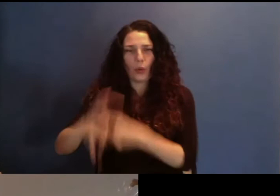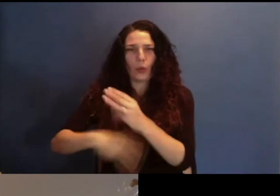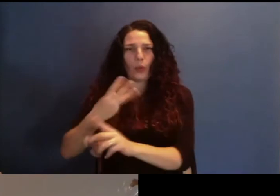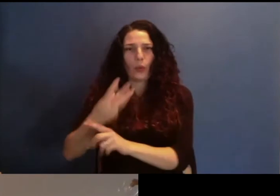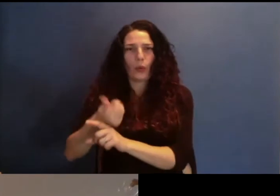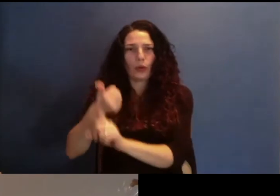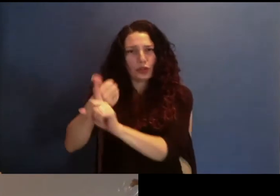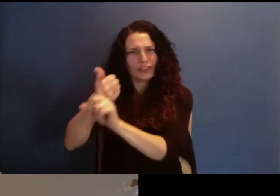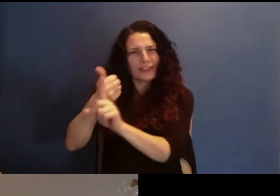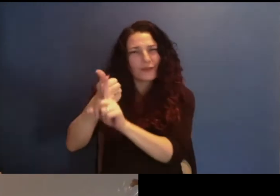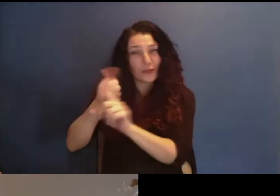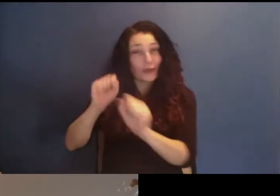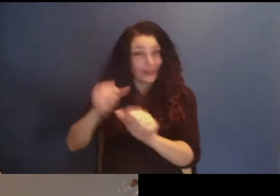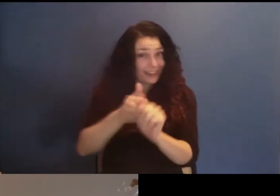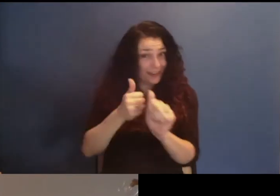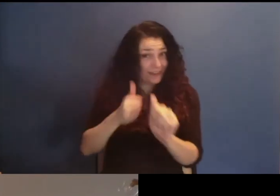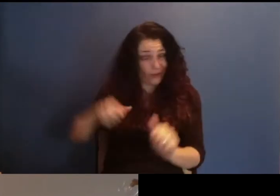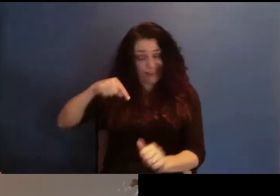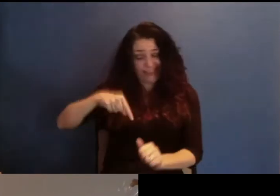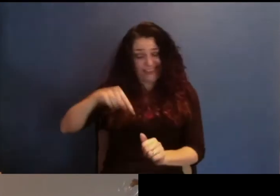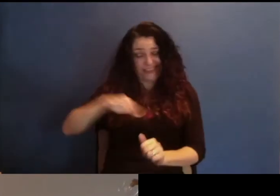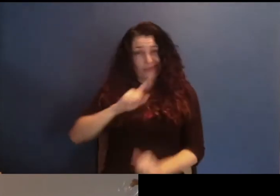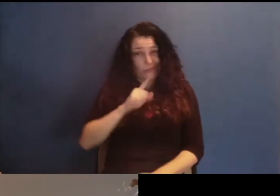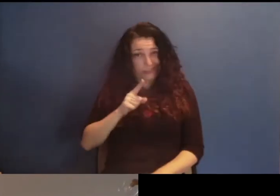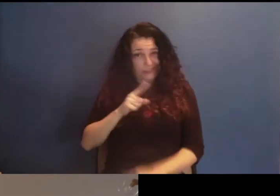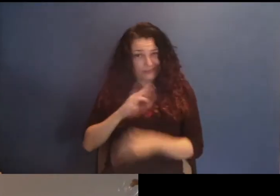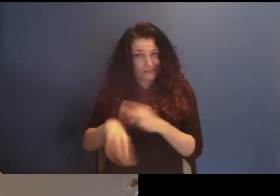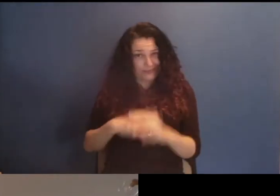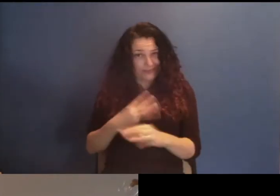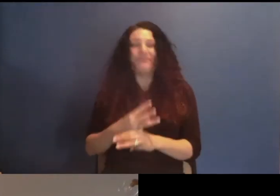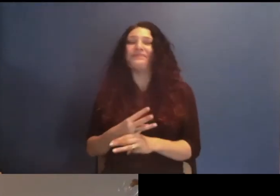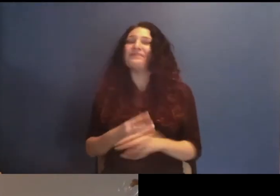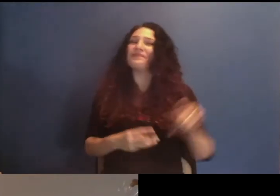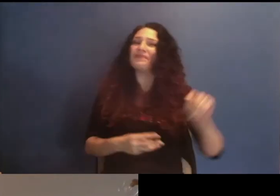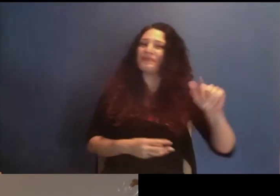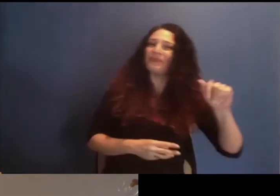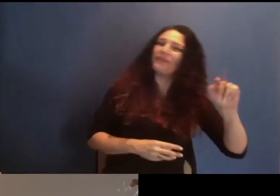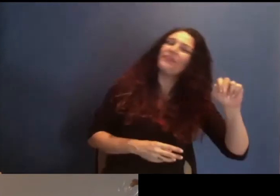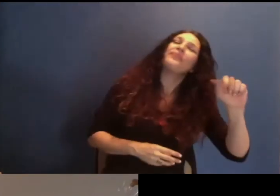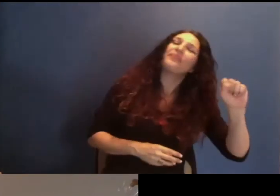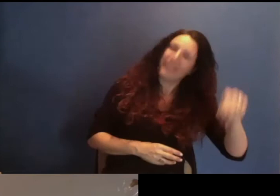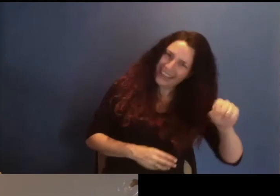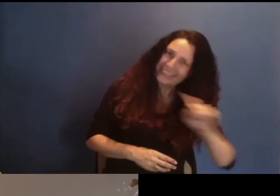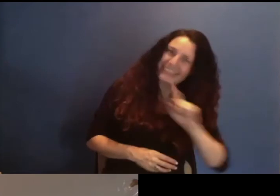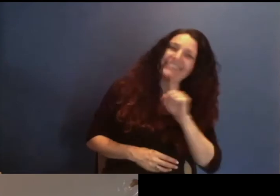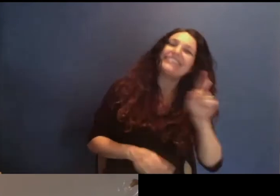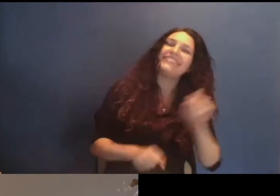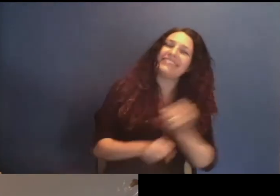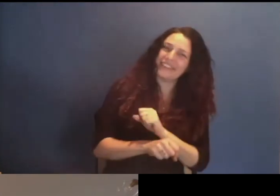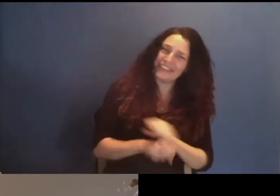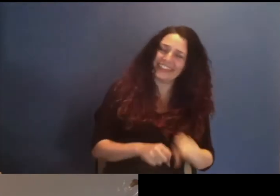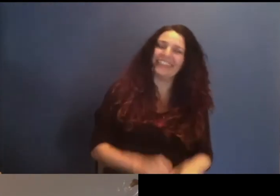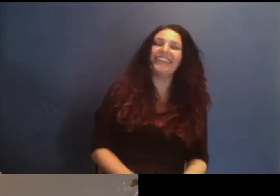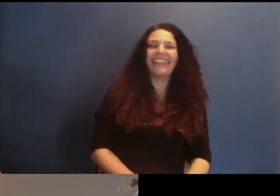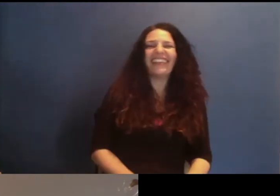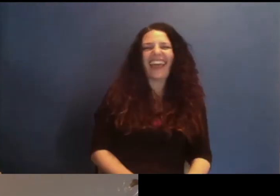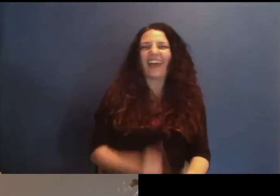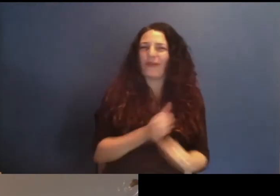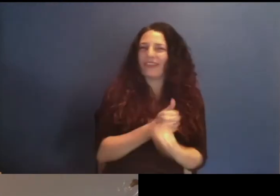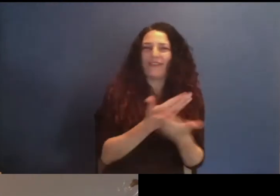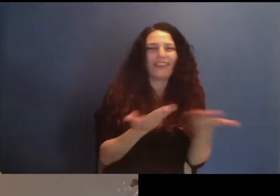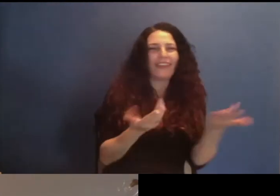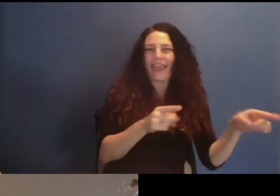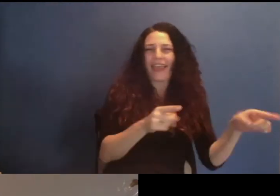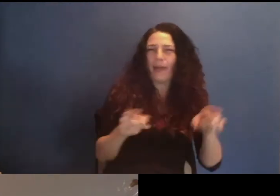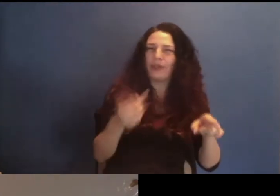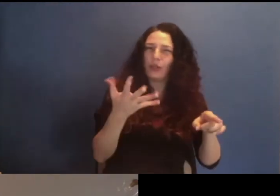one. Yeah, definitely. Especially with everything going on, you want a way to be creative and kind of just do something